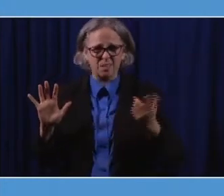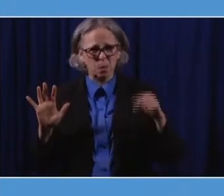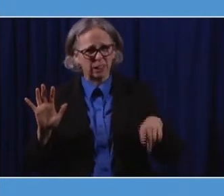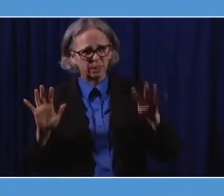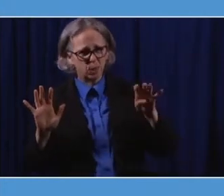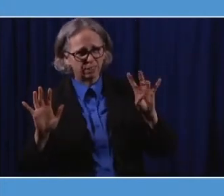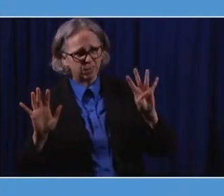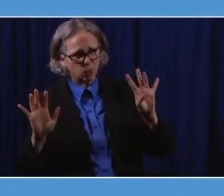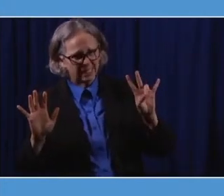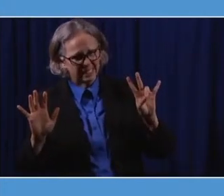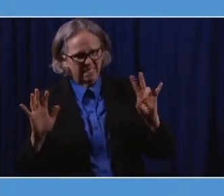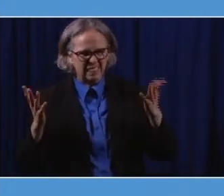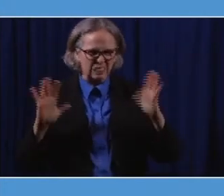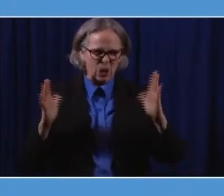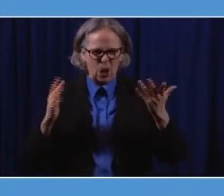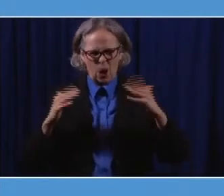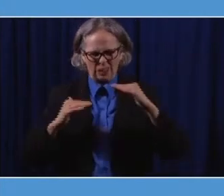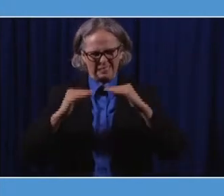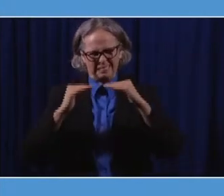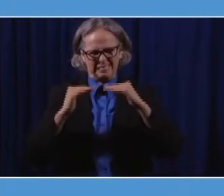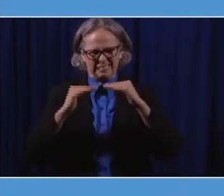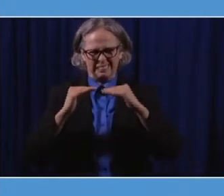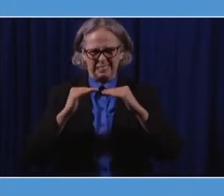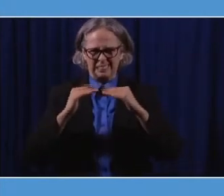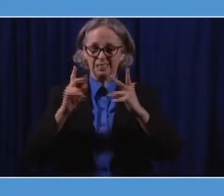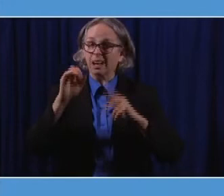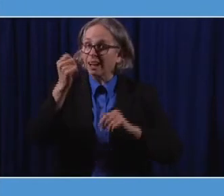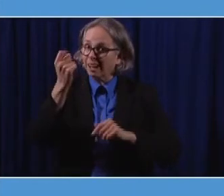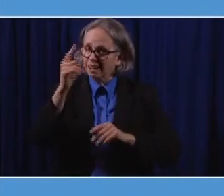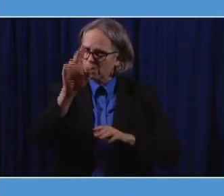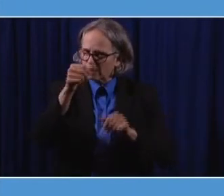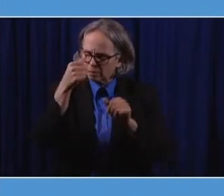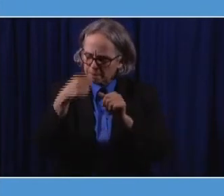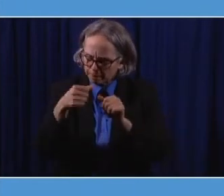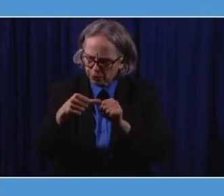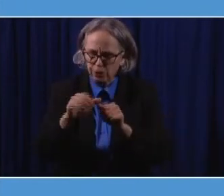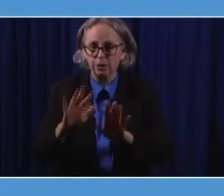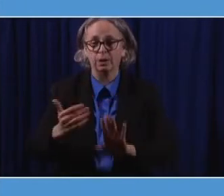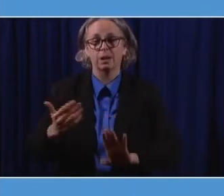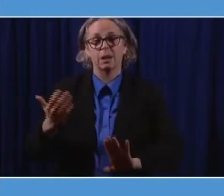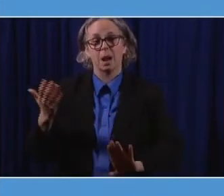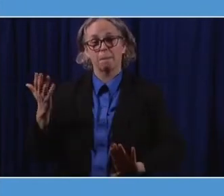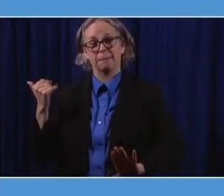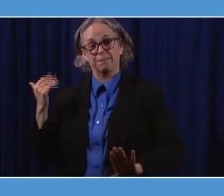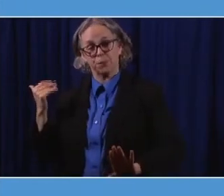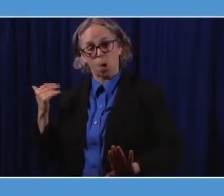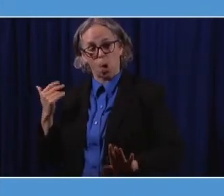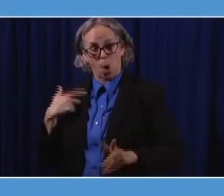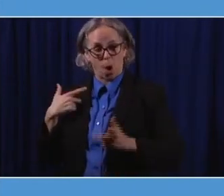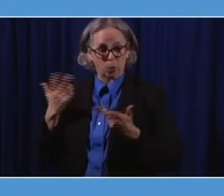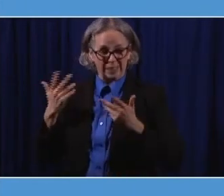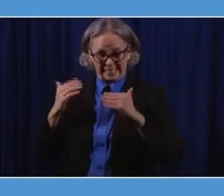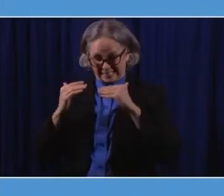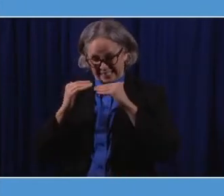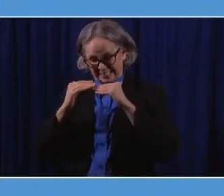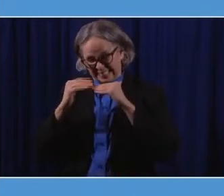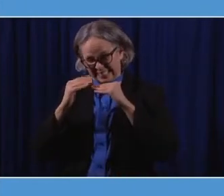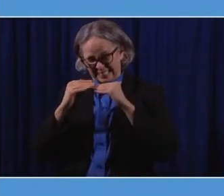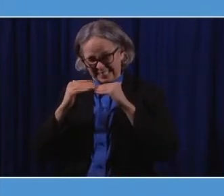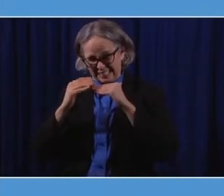We had been averaging, to put this in perspective, a little over 1,000 cases per day only 2 weeks